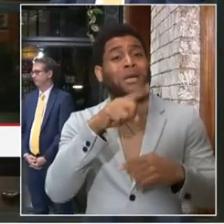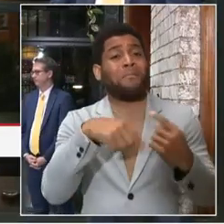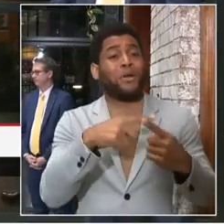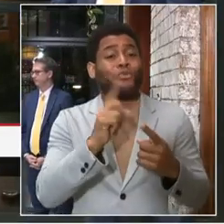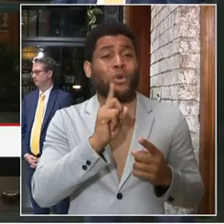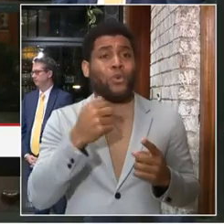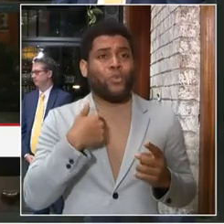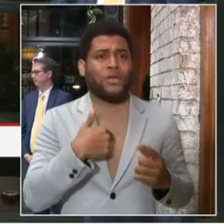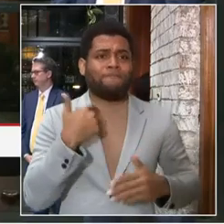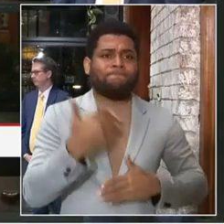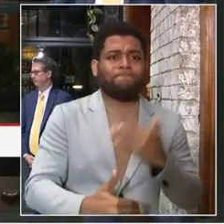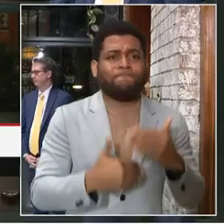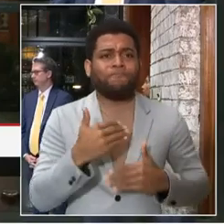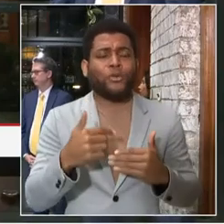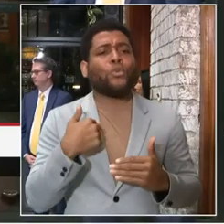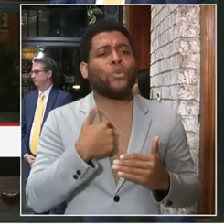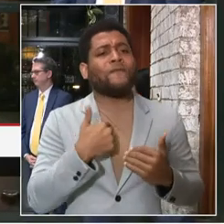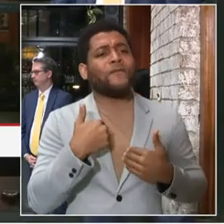a website,